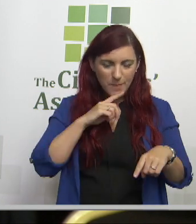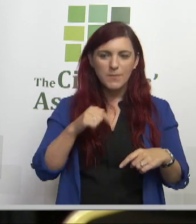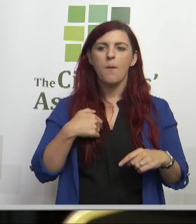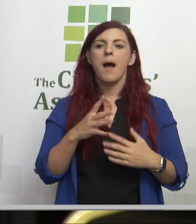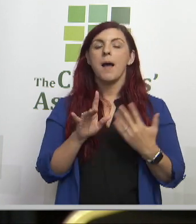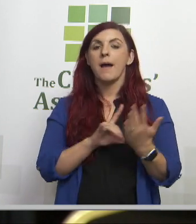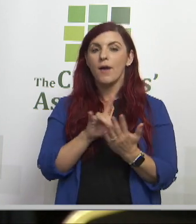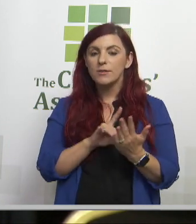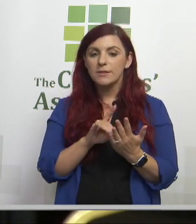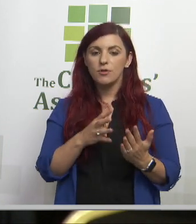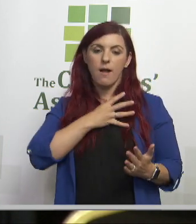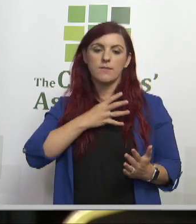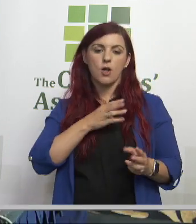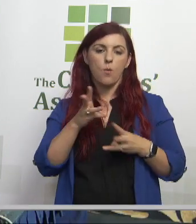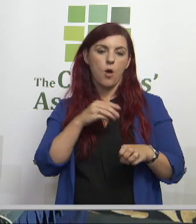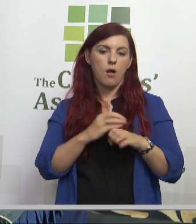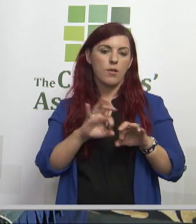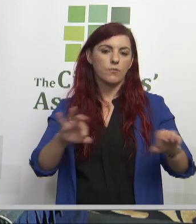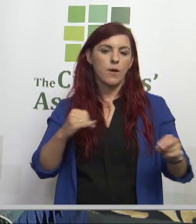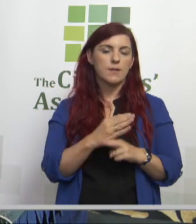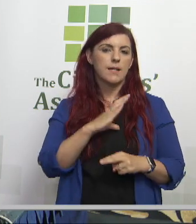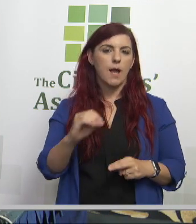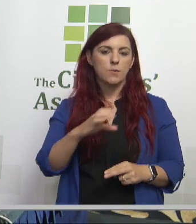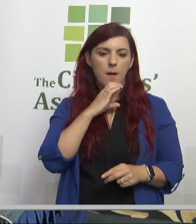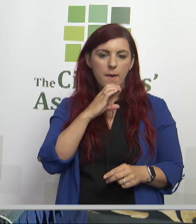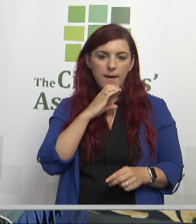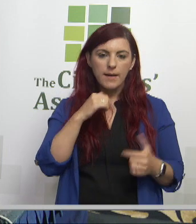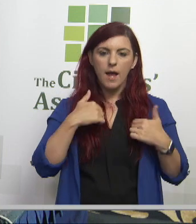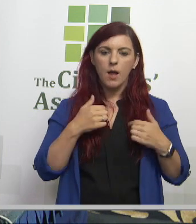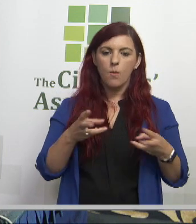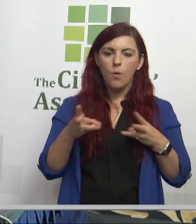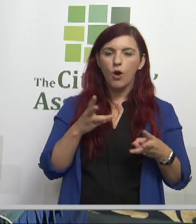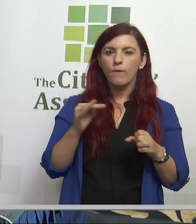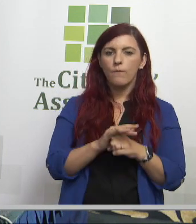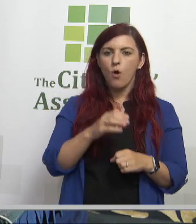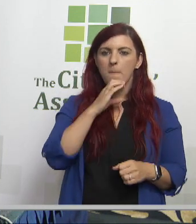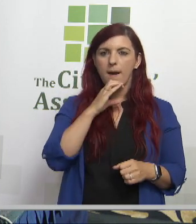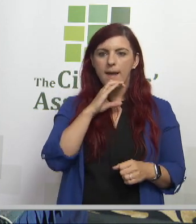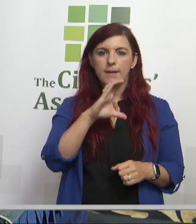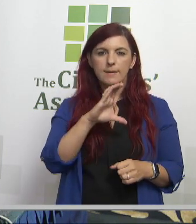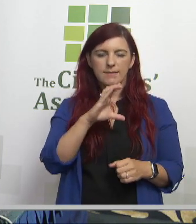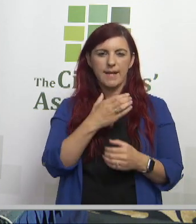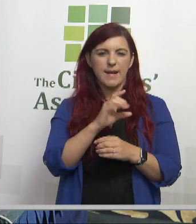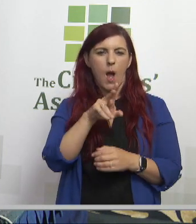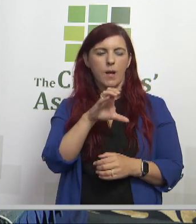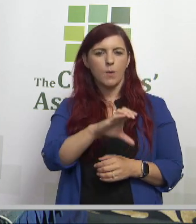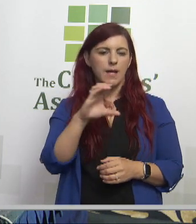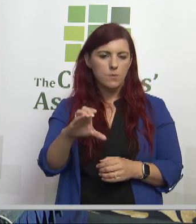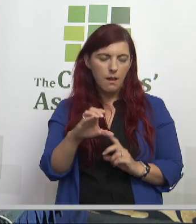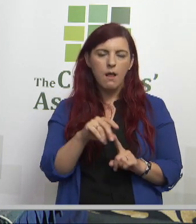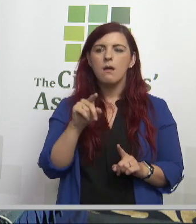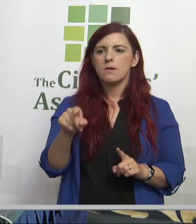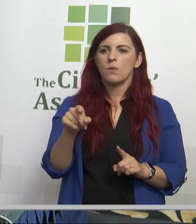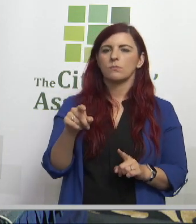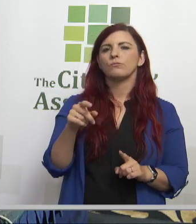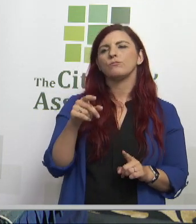officer. I work on the ground in County Monaghan. I work for Monaghan County Council. And there's one of us, or